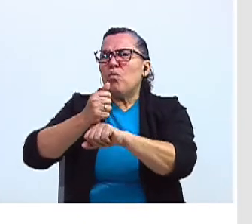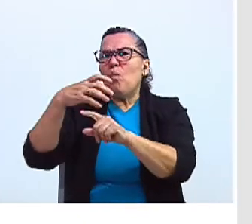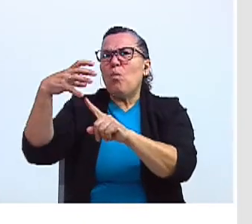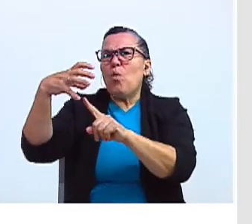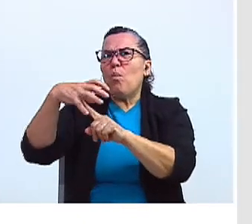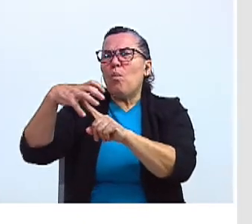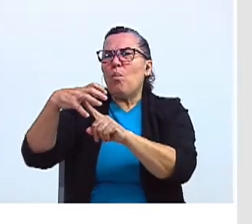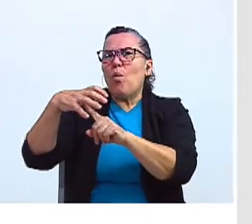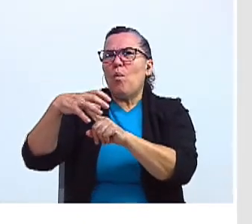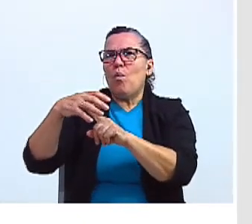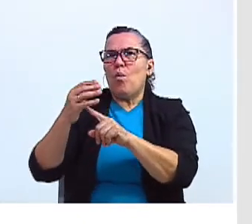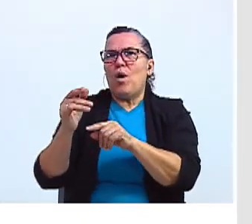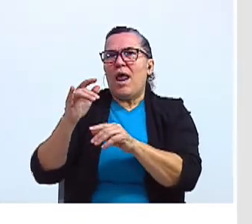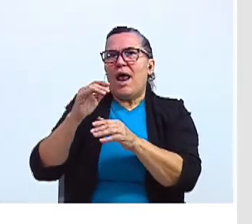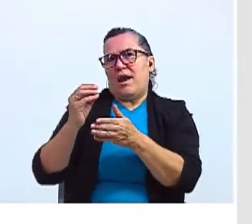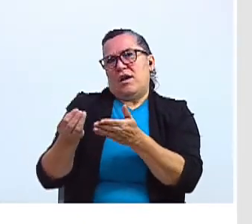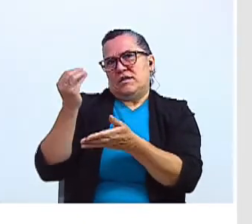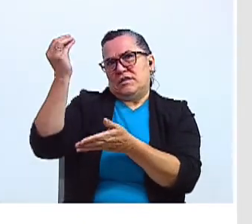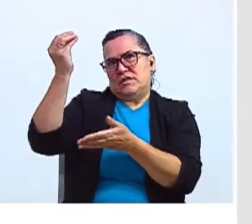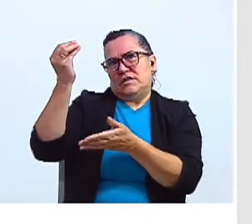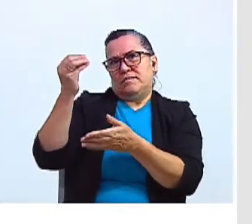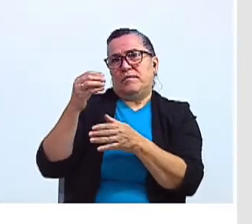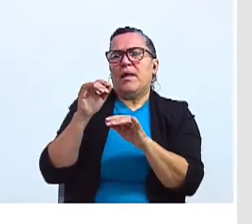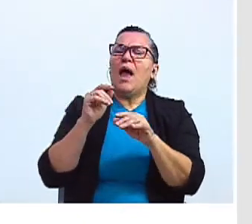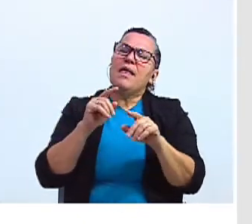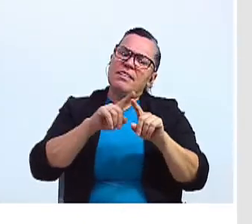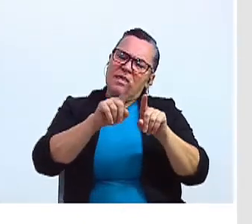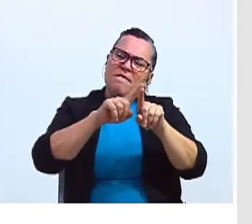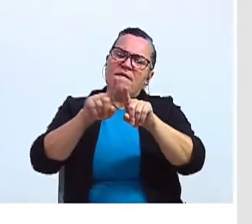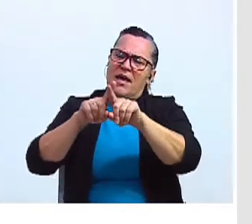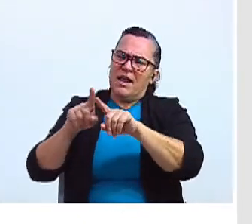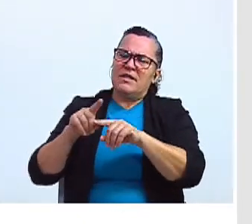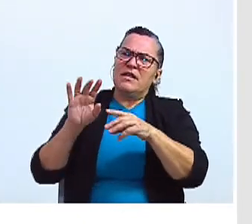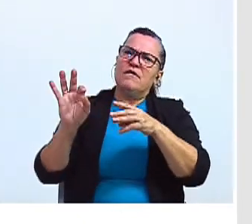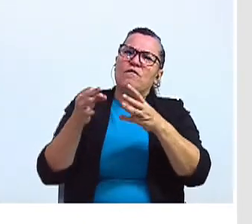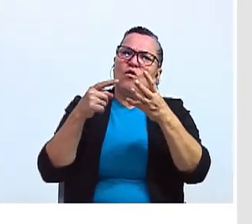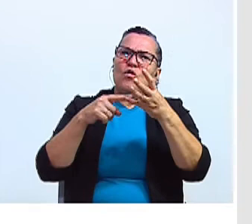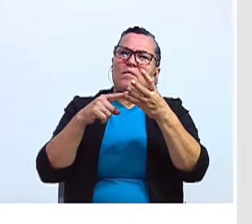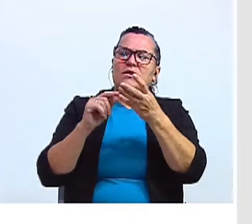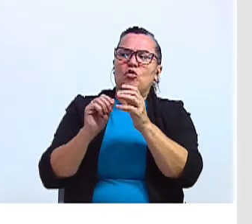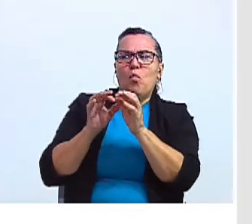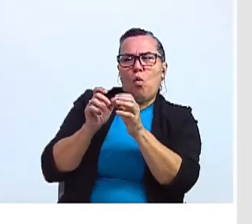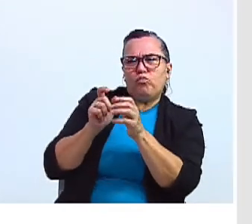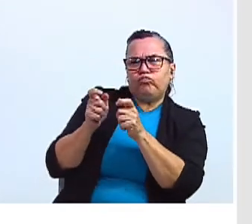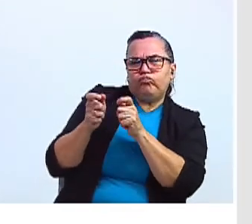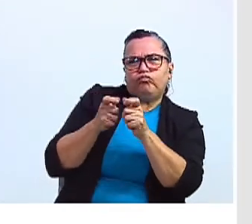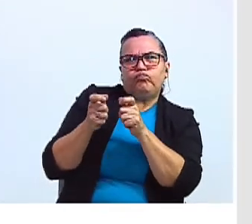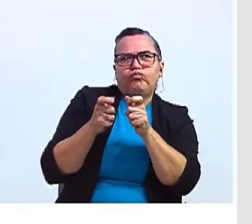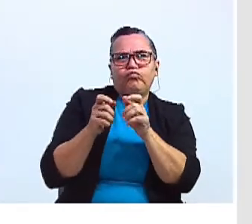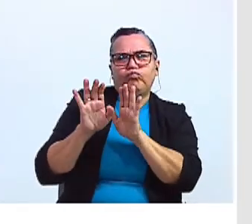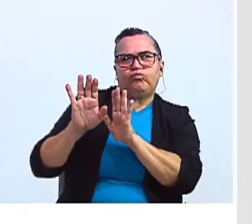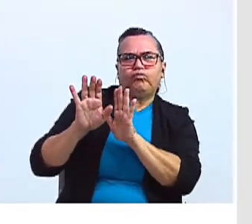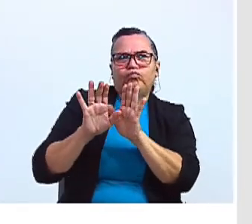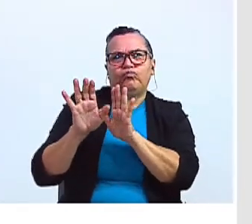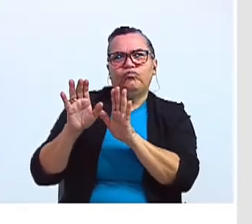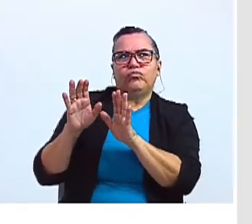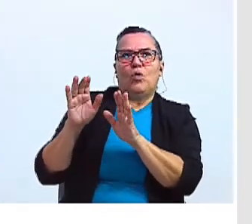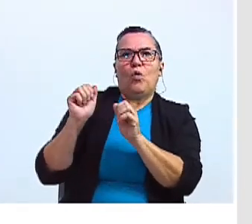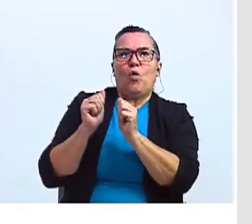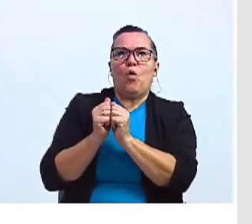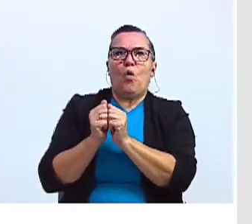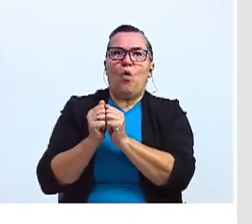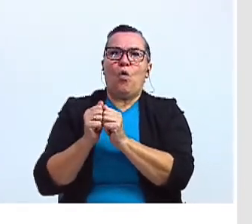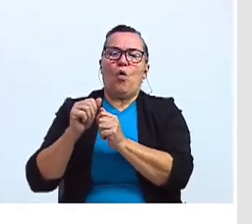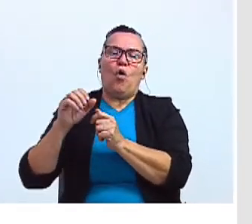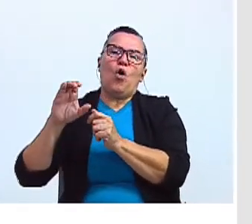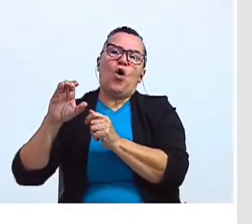kids. There are different ways to deal with cliques. Okay, so pay a lot of attention because